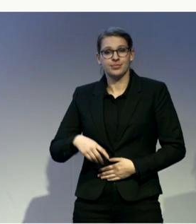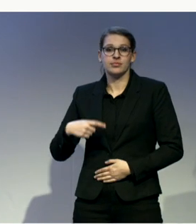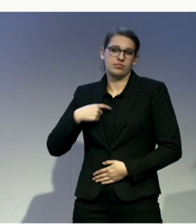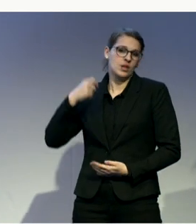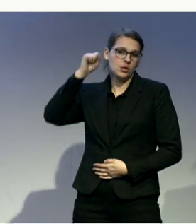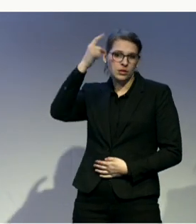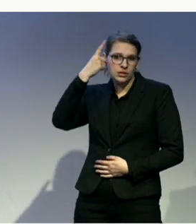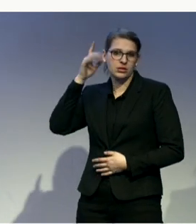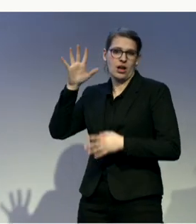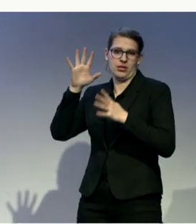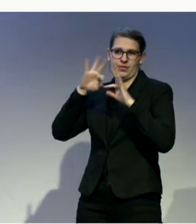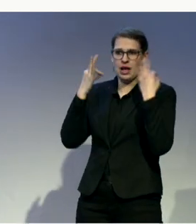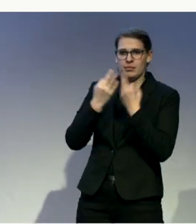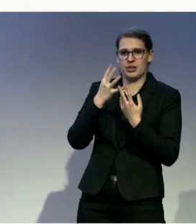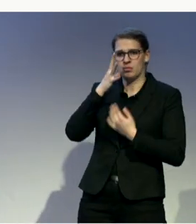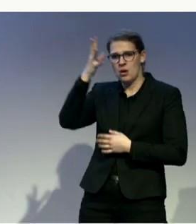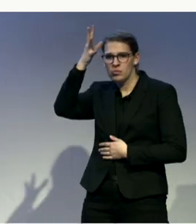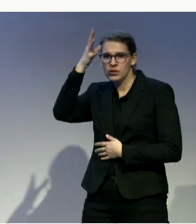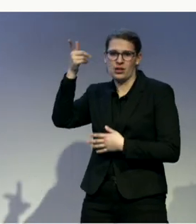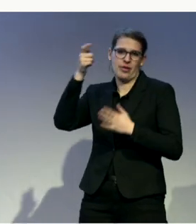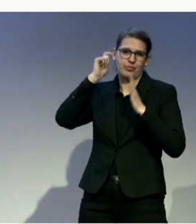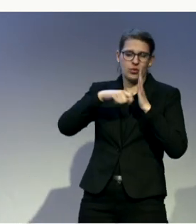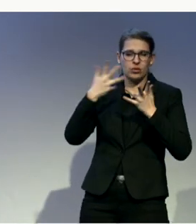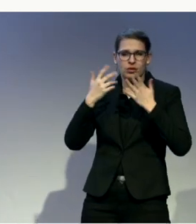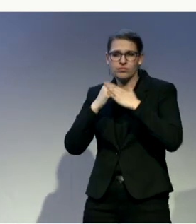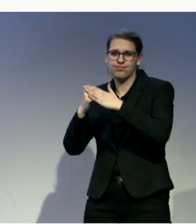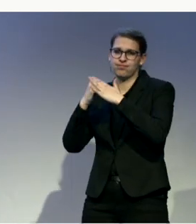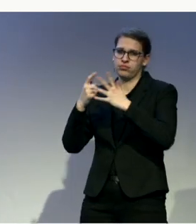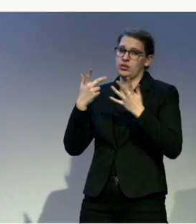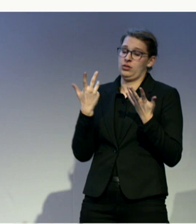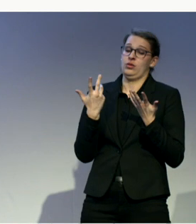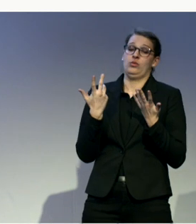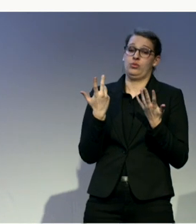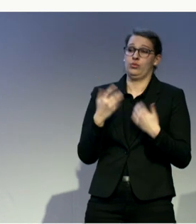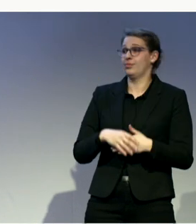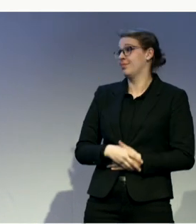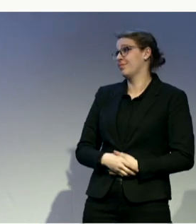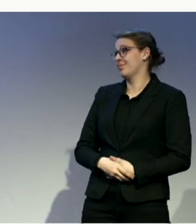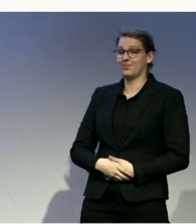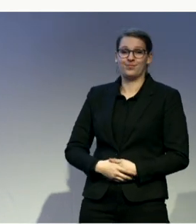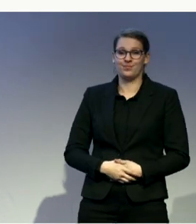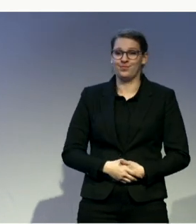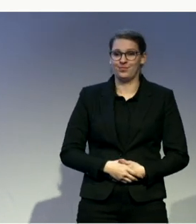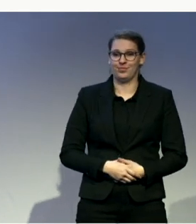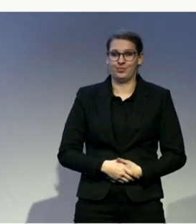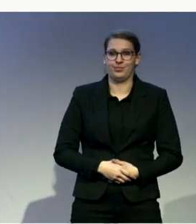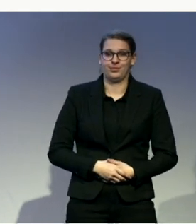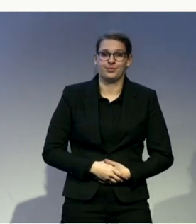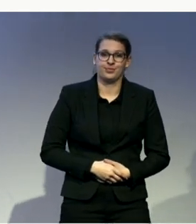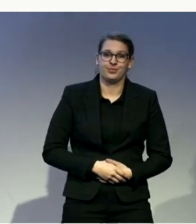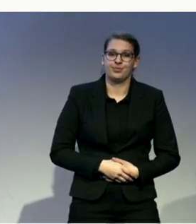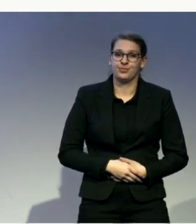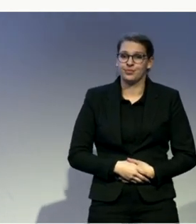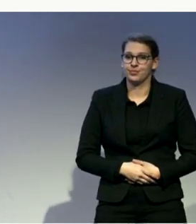the strength behind the model. And it's also good to see that we always